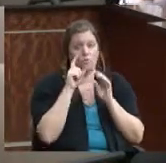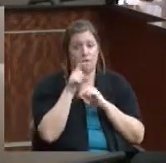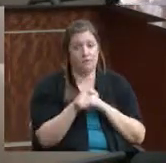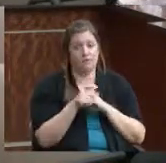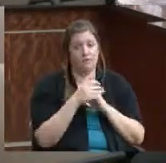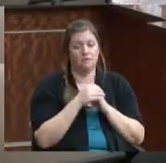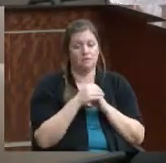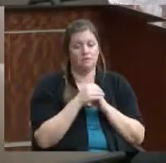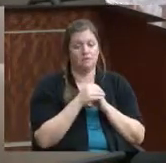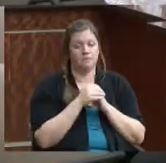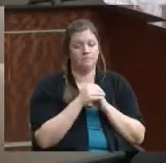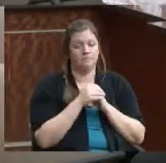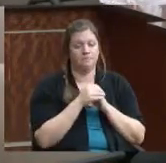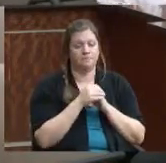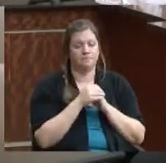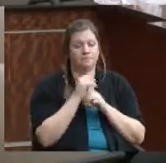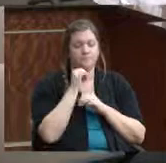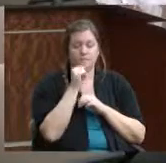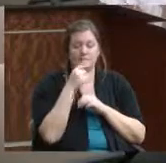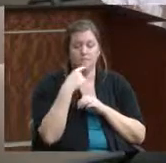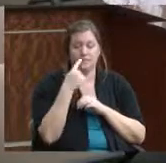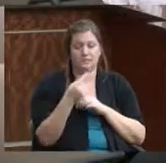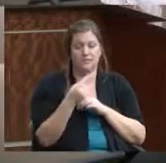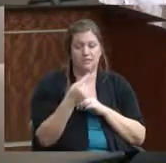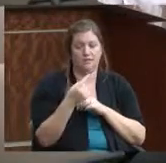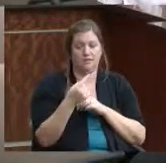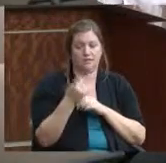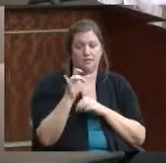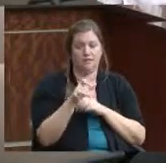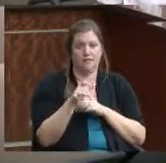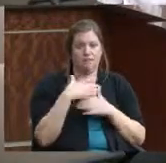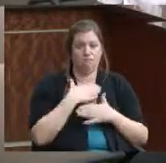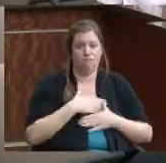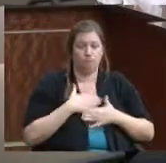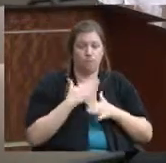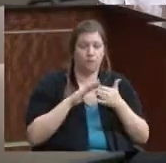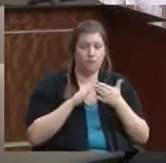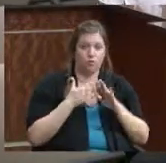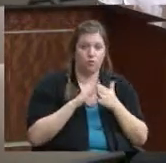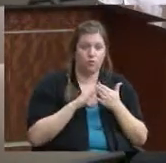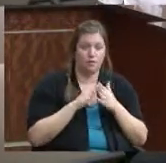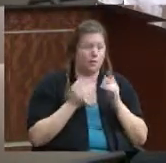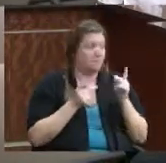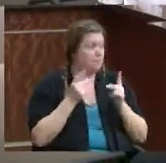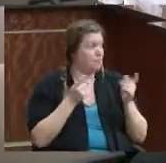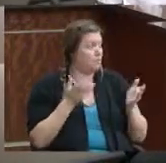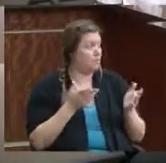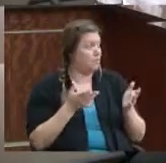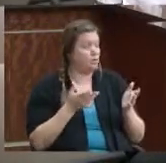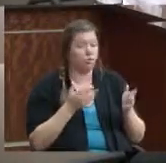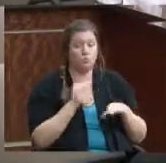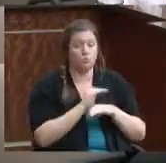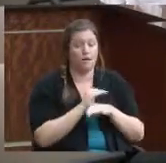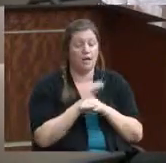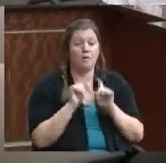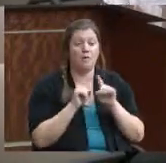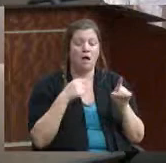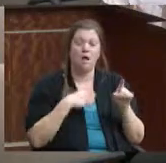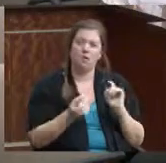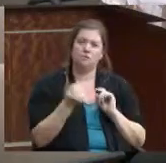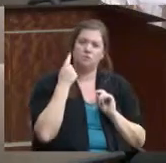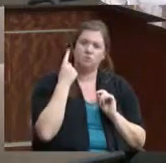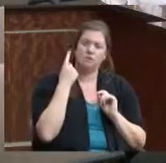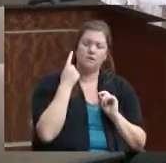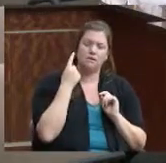needed. Not to say that appeases the community and the members that you hear hearing from tonight. I